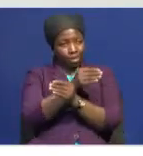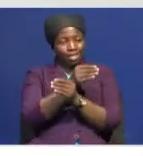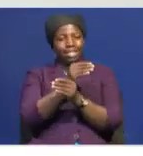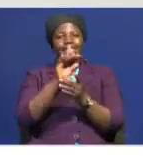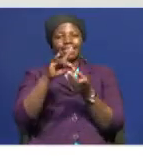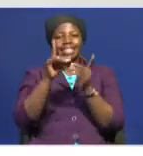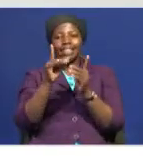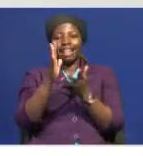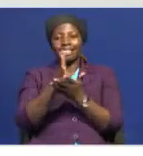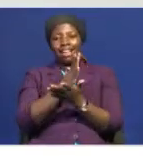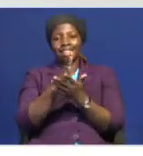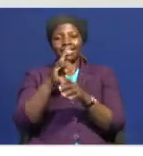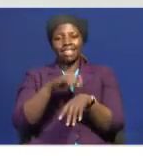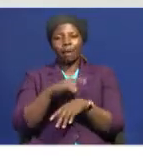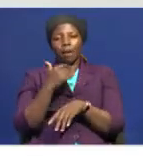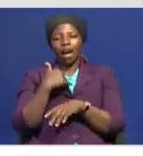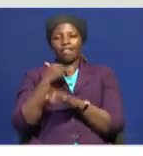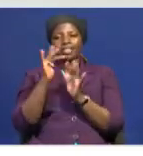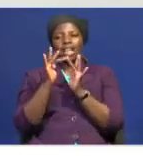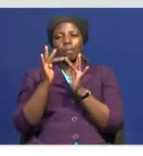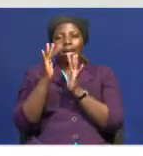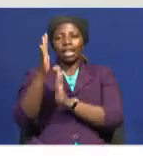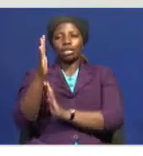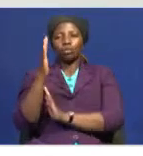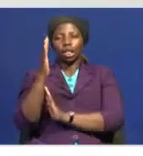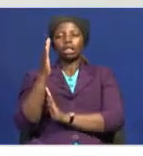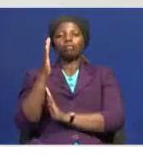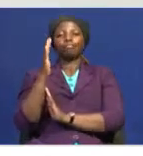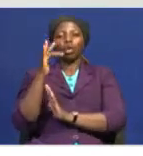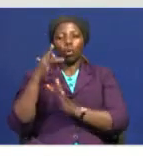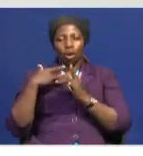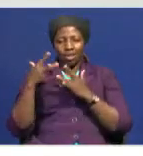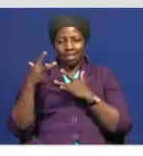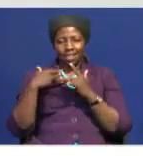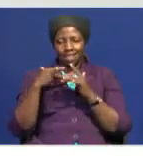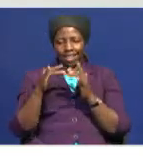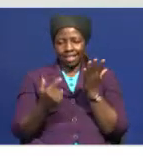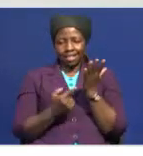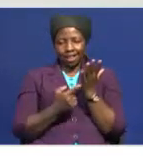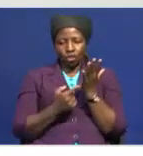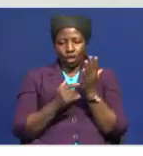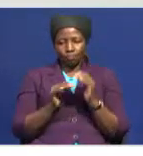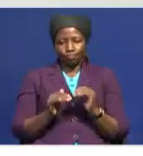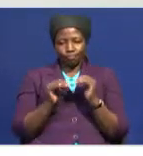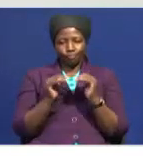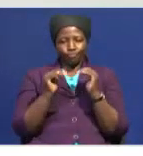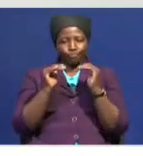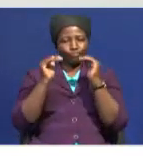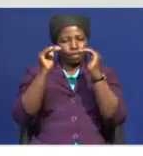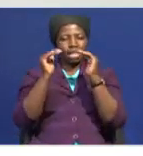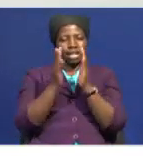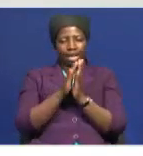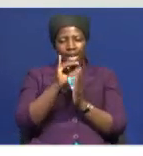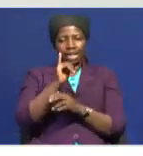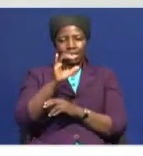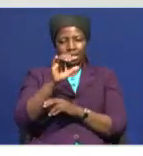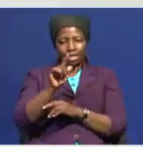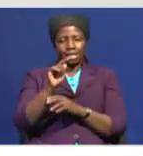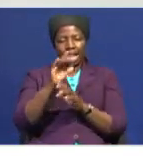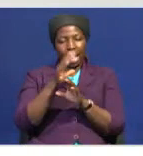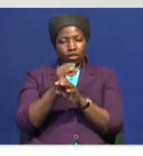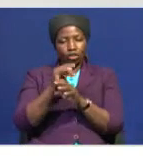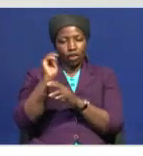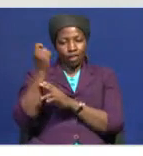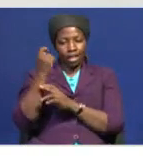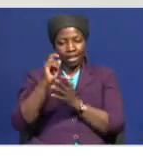deal amid its cybersecurity concerns and technological advancements. ICT Association of Kenya Secretary General